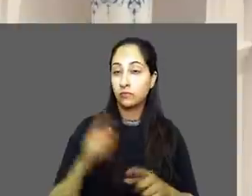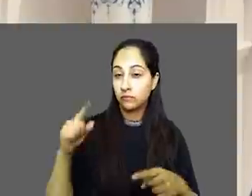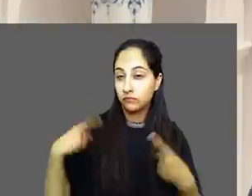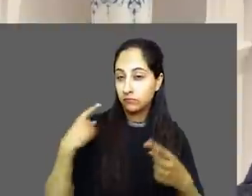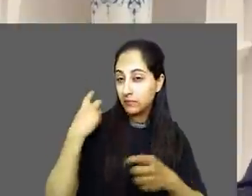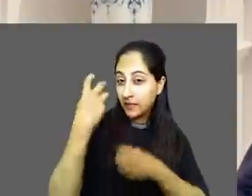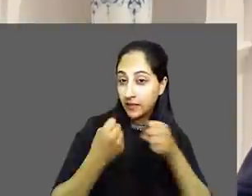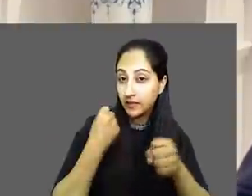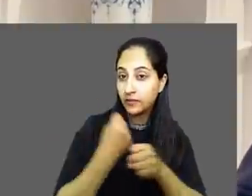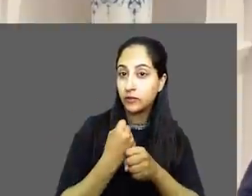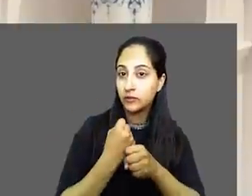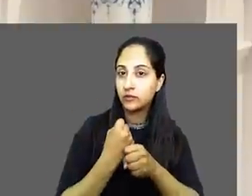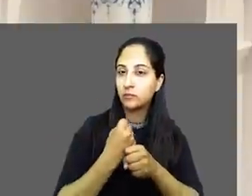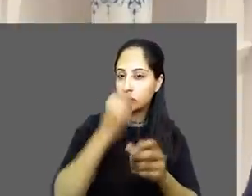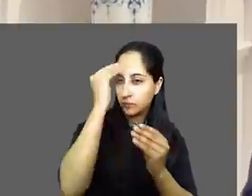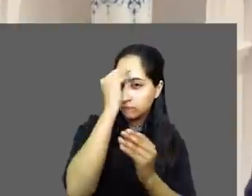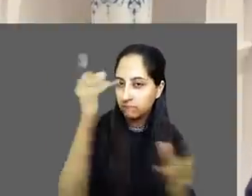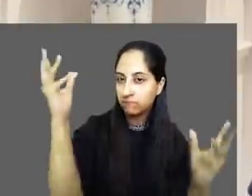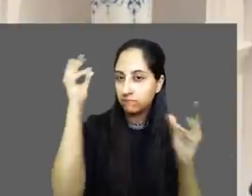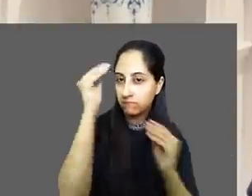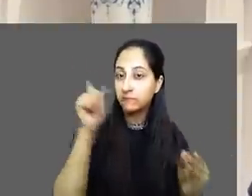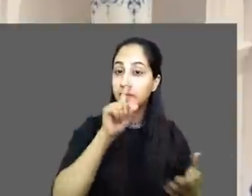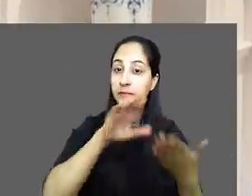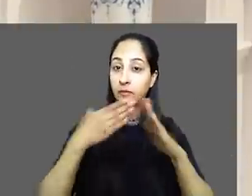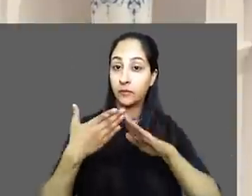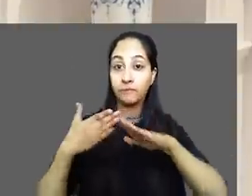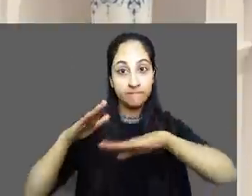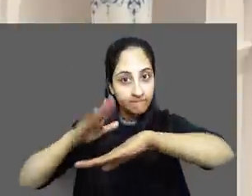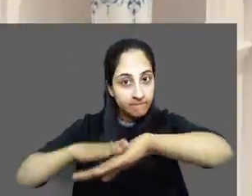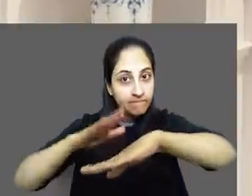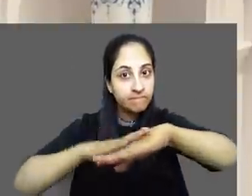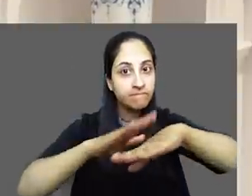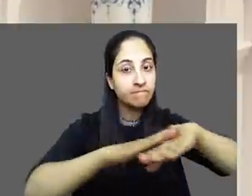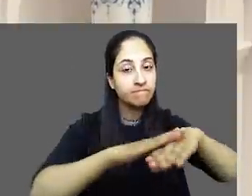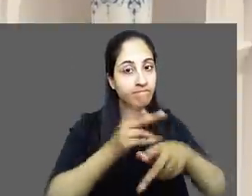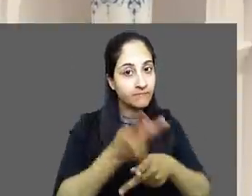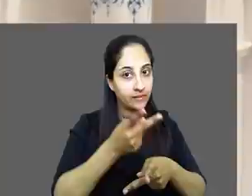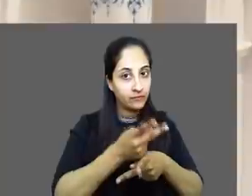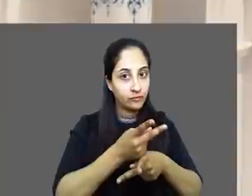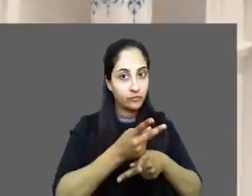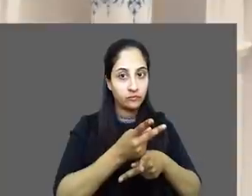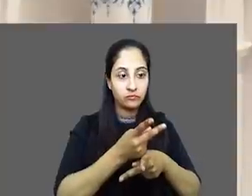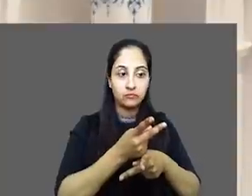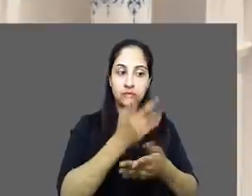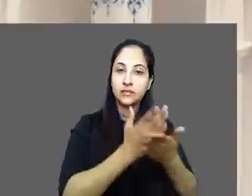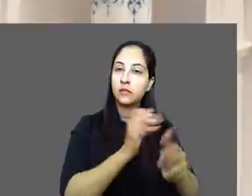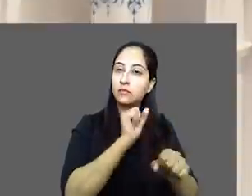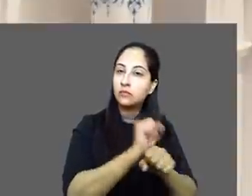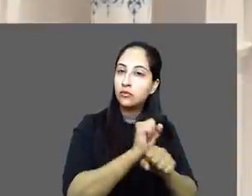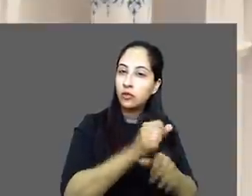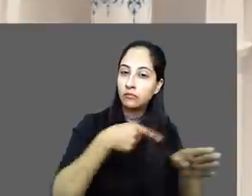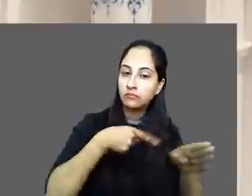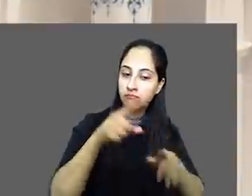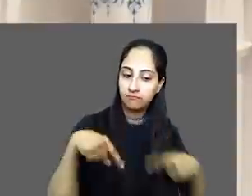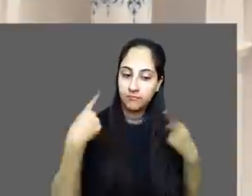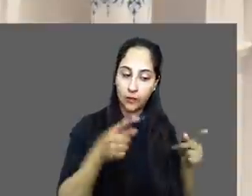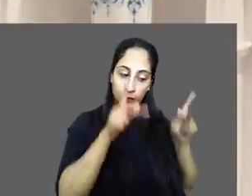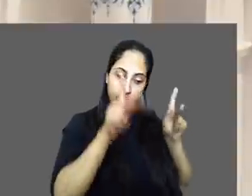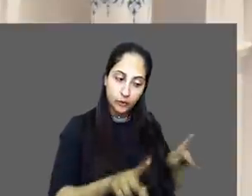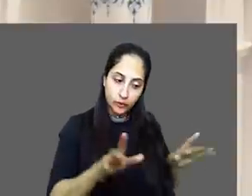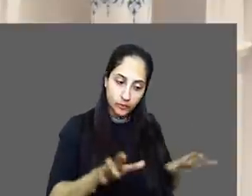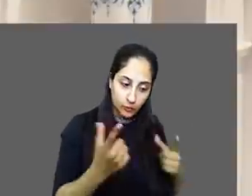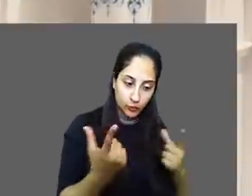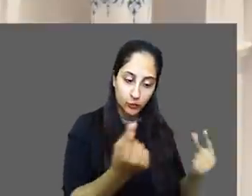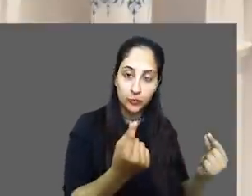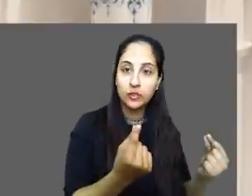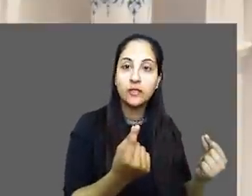work as a result of the pandemic has arrived much faster. And I think the third kind of trend is that,